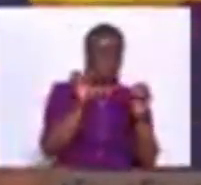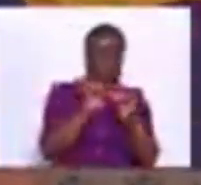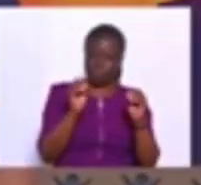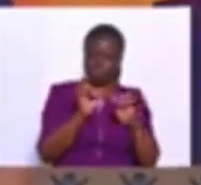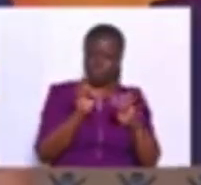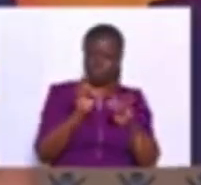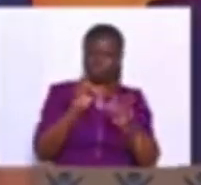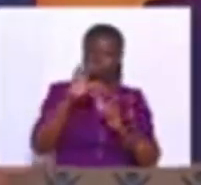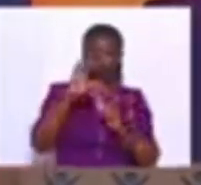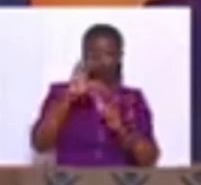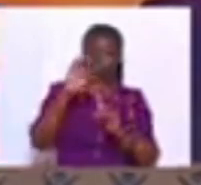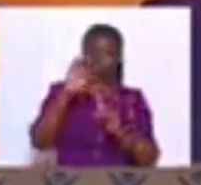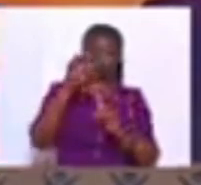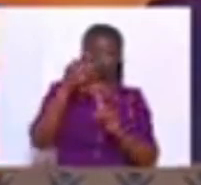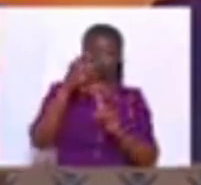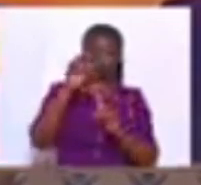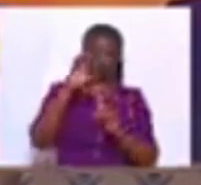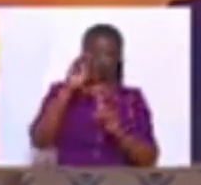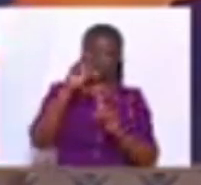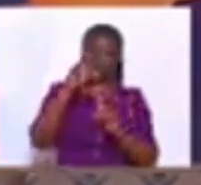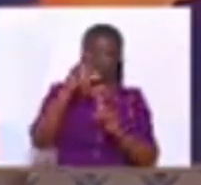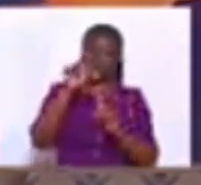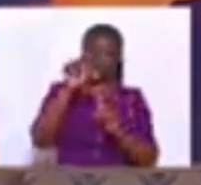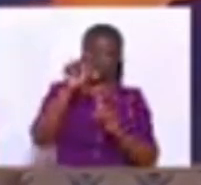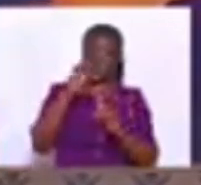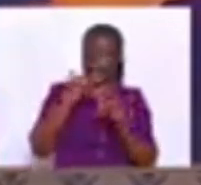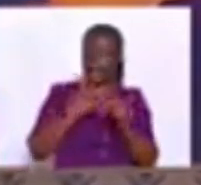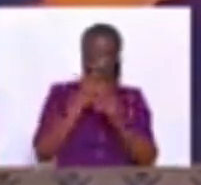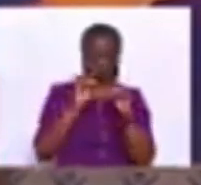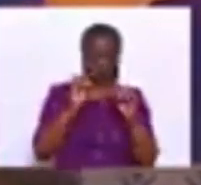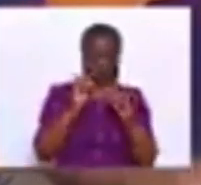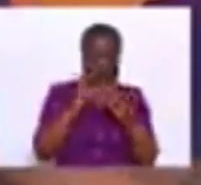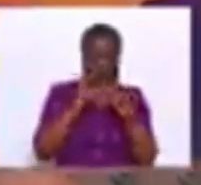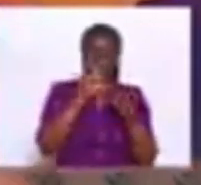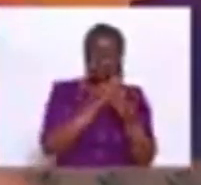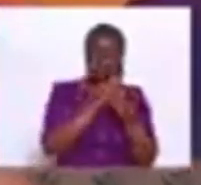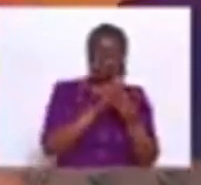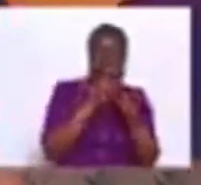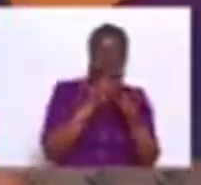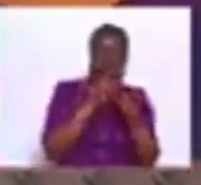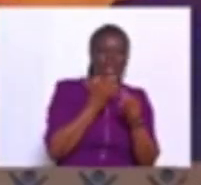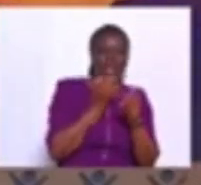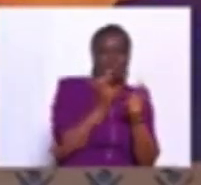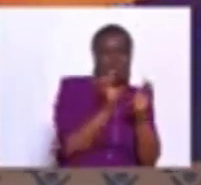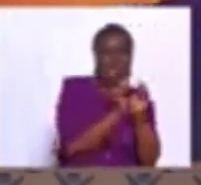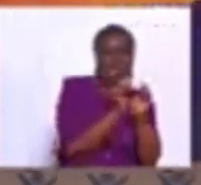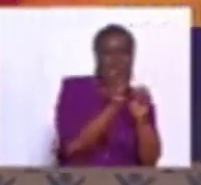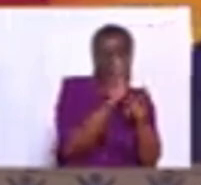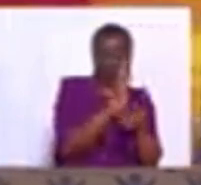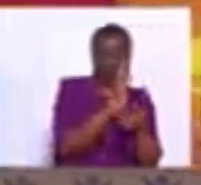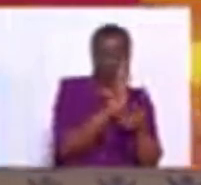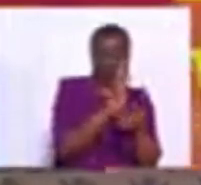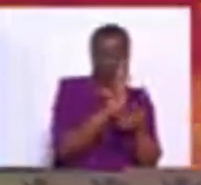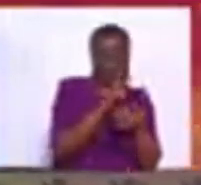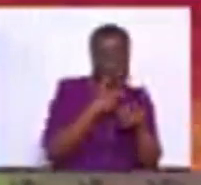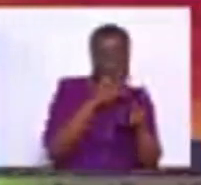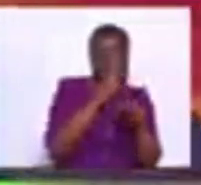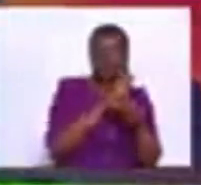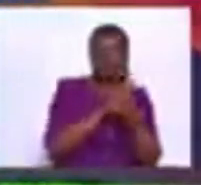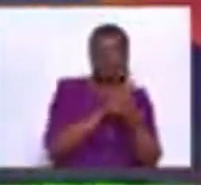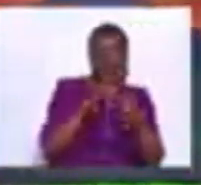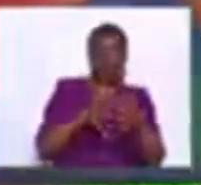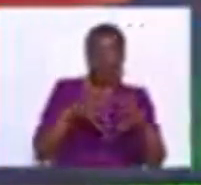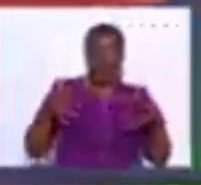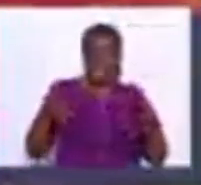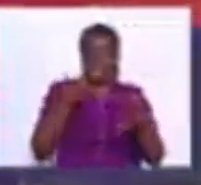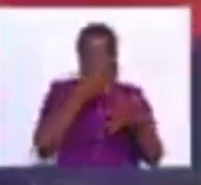cakes. It was just ration. You could probably have about this much sugar for a whole month. There was no obesity. There